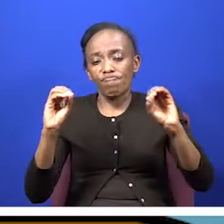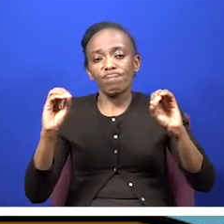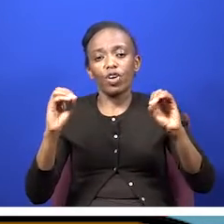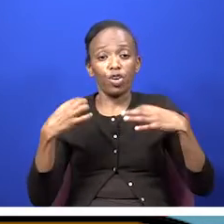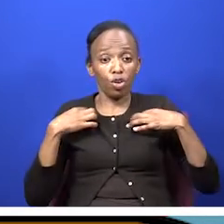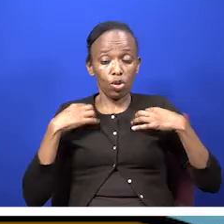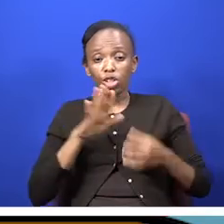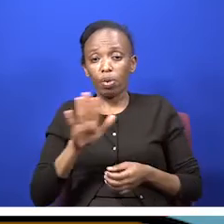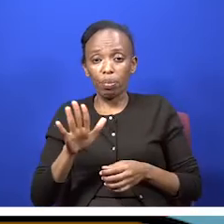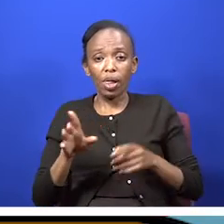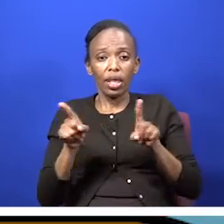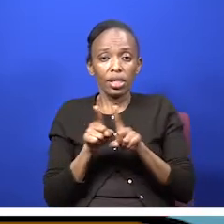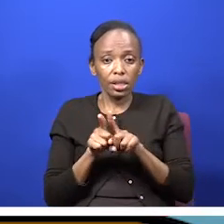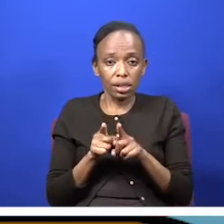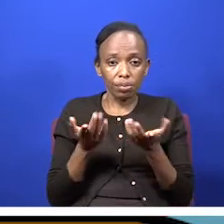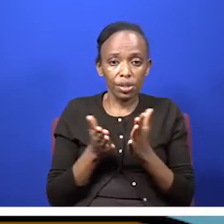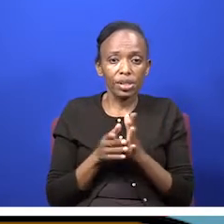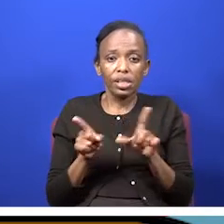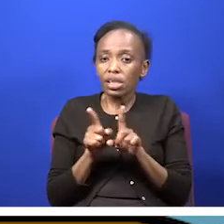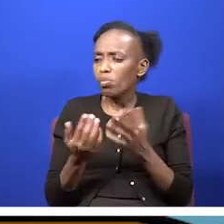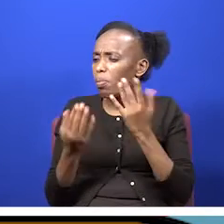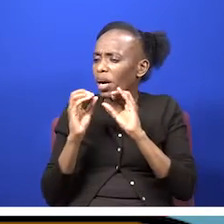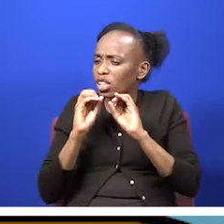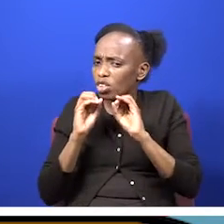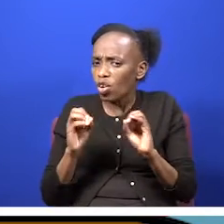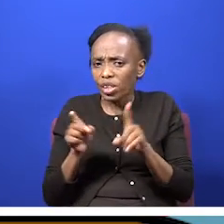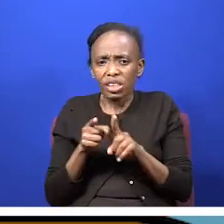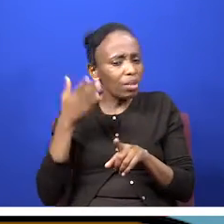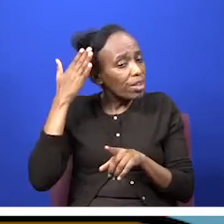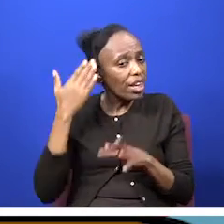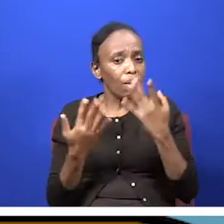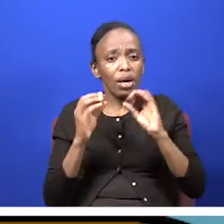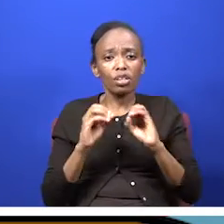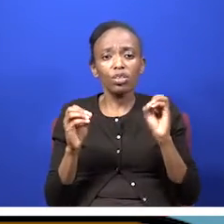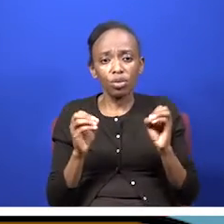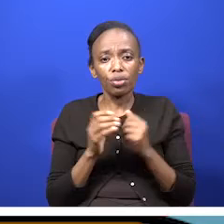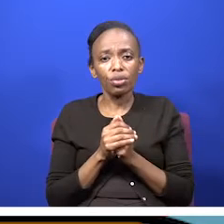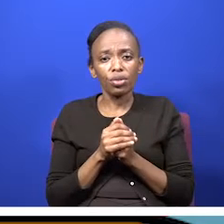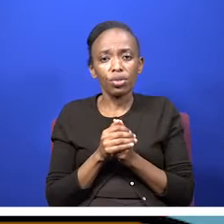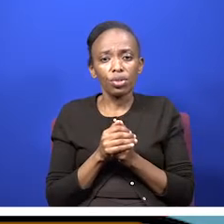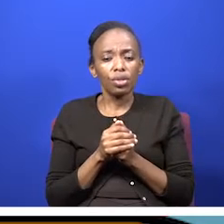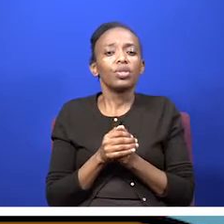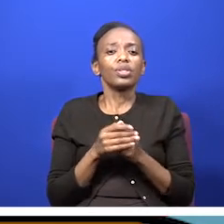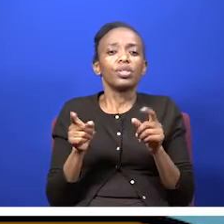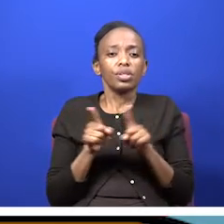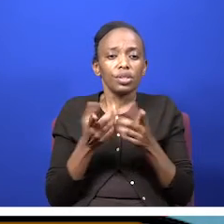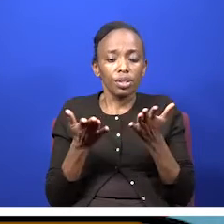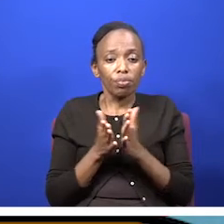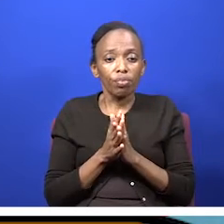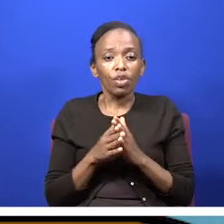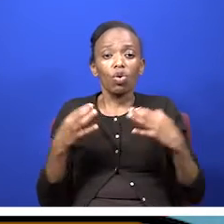smoke on their clothes. So even, Chapolin, they were not even burnt, even their hair. No. Not